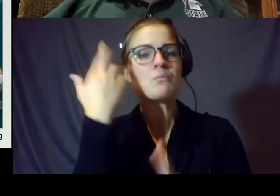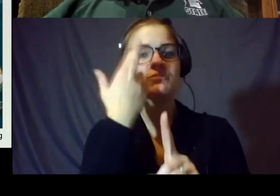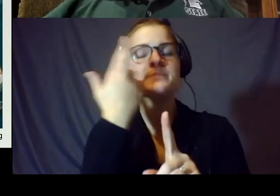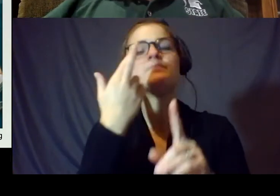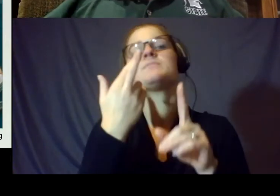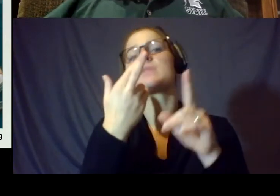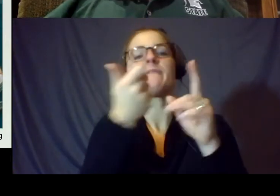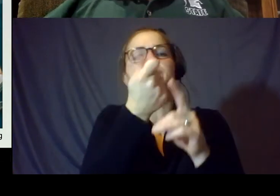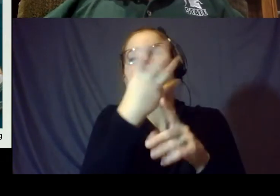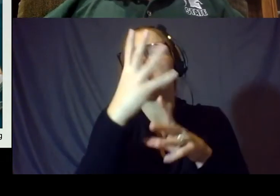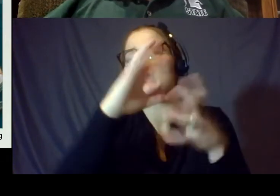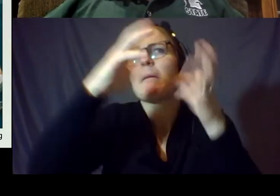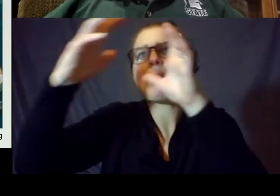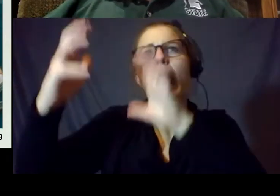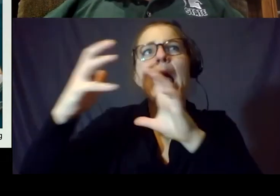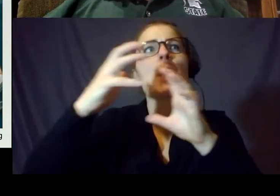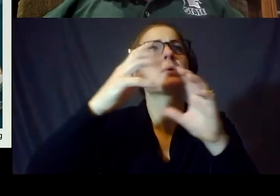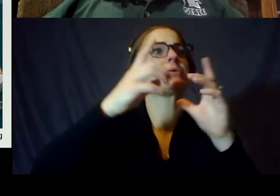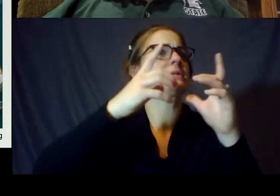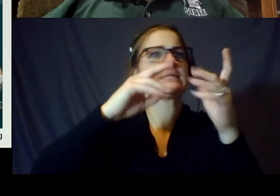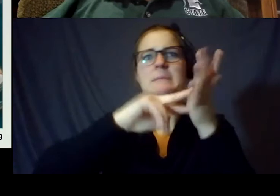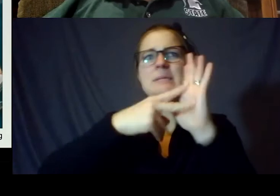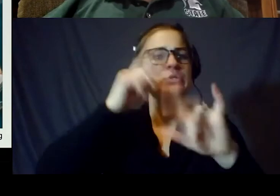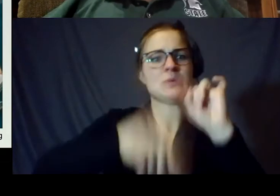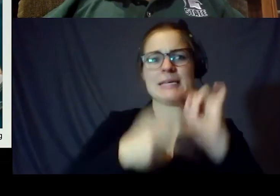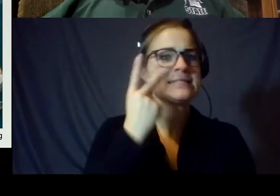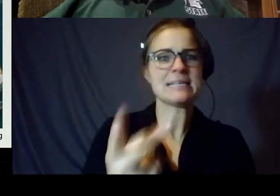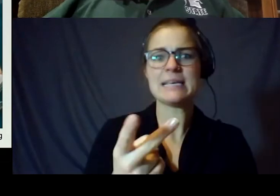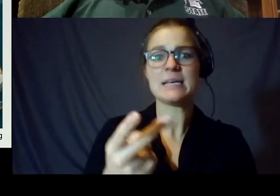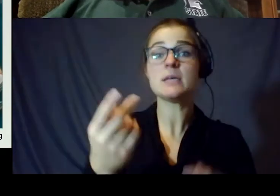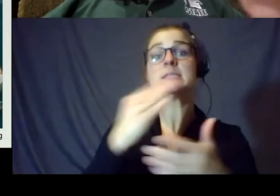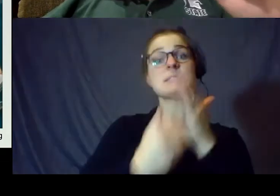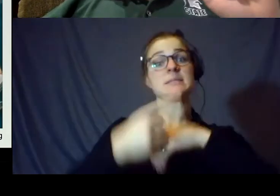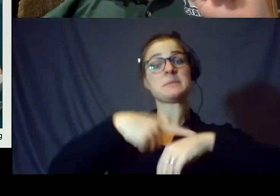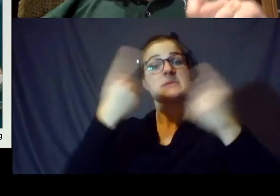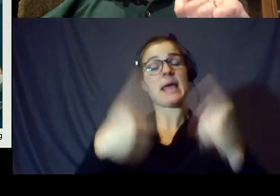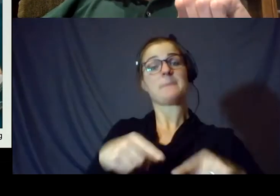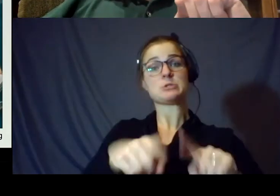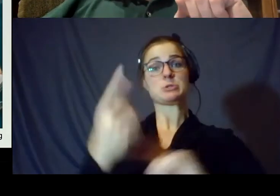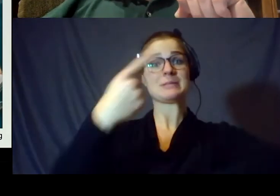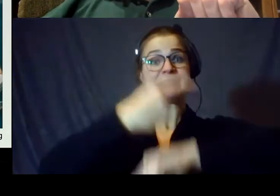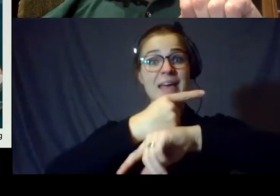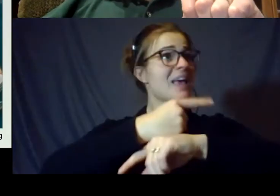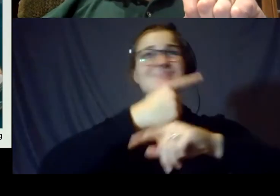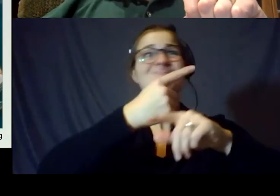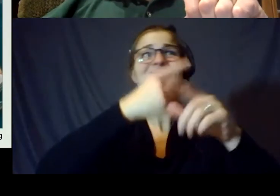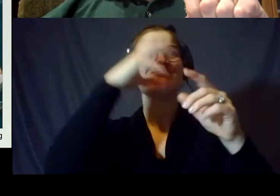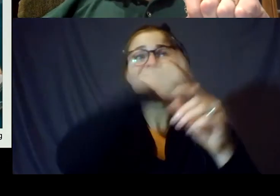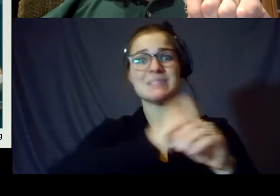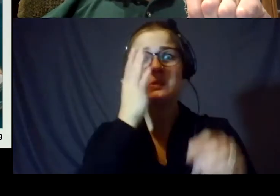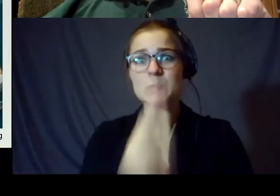missed. Half the time, the minimum occurs during the day and you can't see it. But not only did he discover the